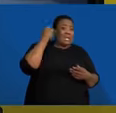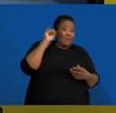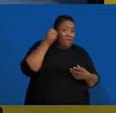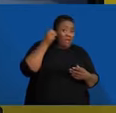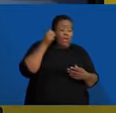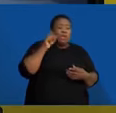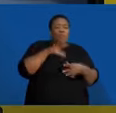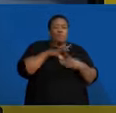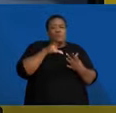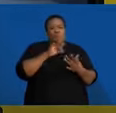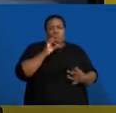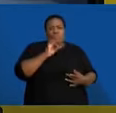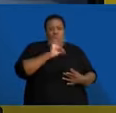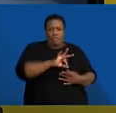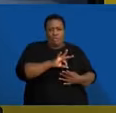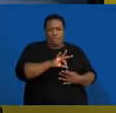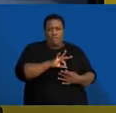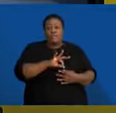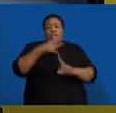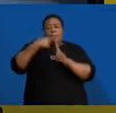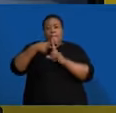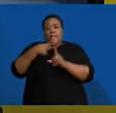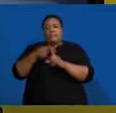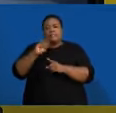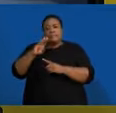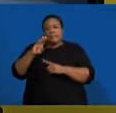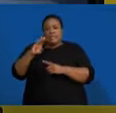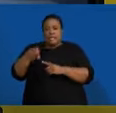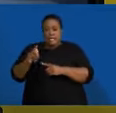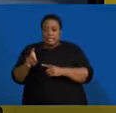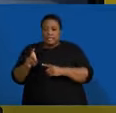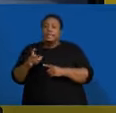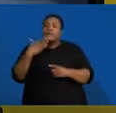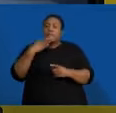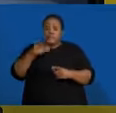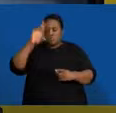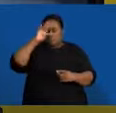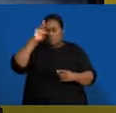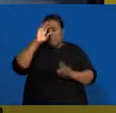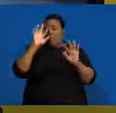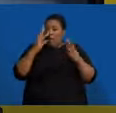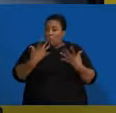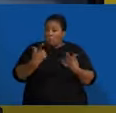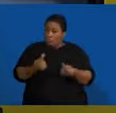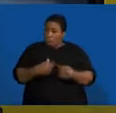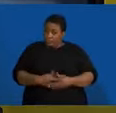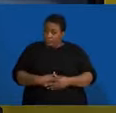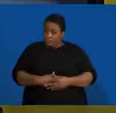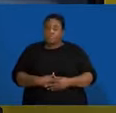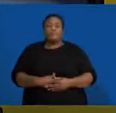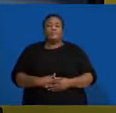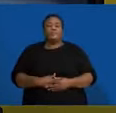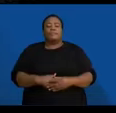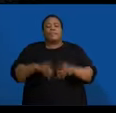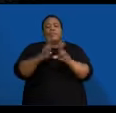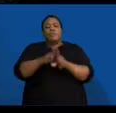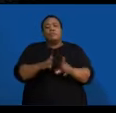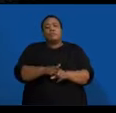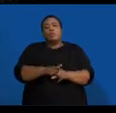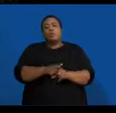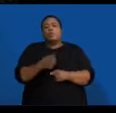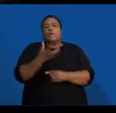plus BX, which shows the least regression line. So please remember how to do that. And then also there